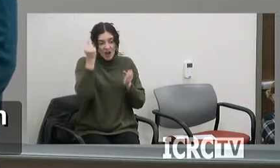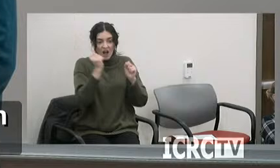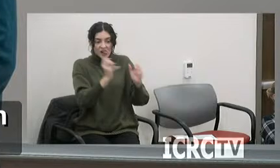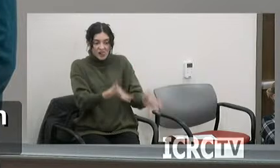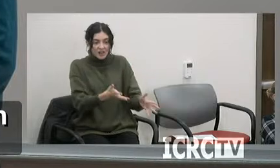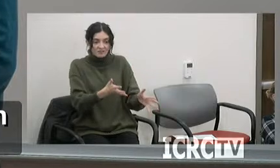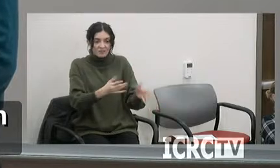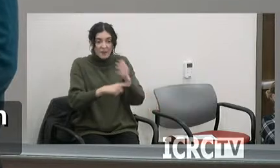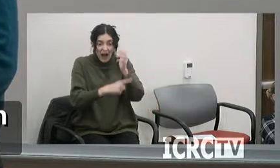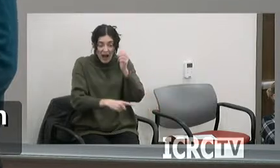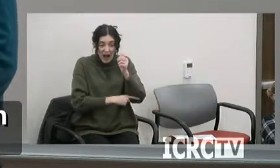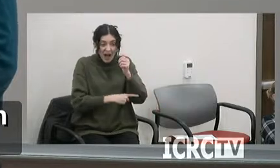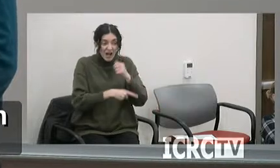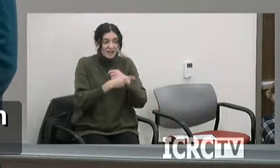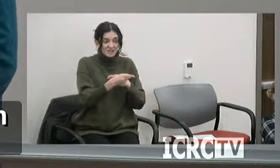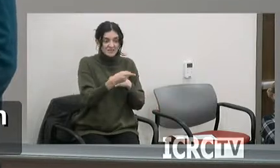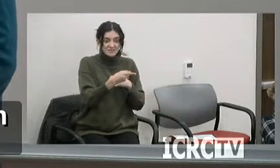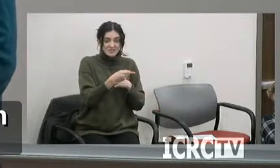that would do that.